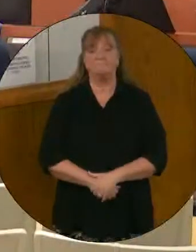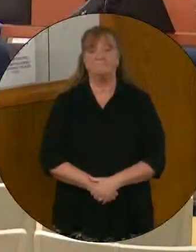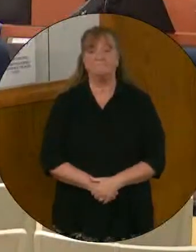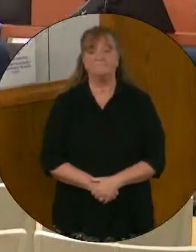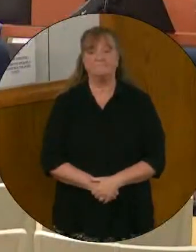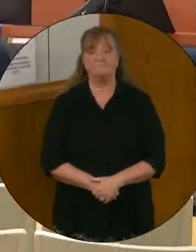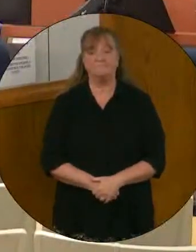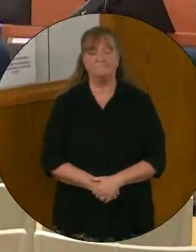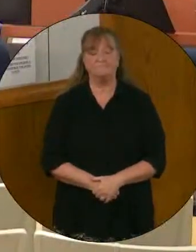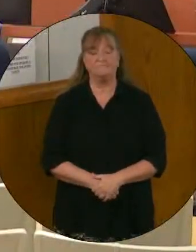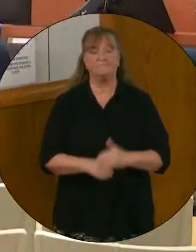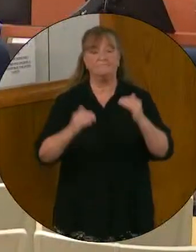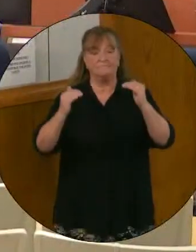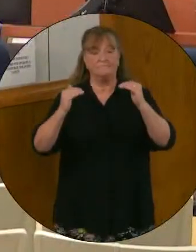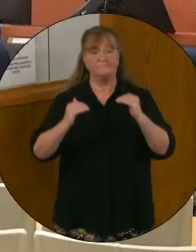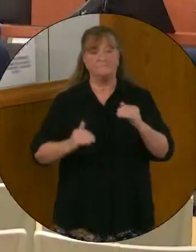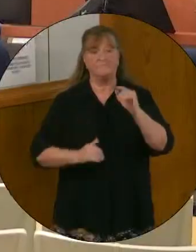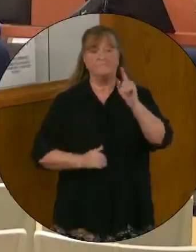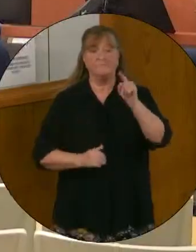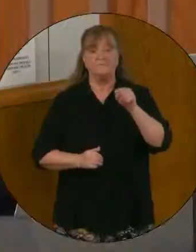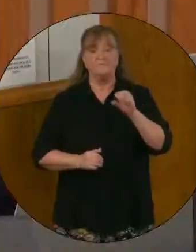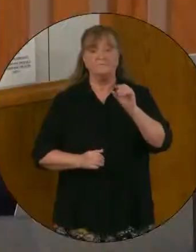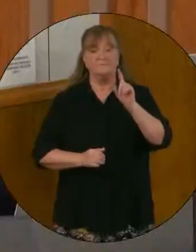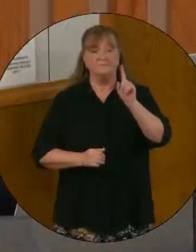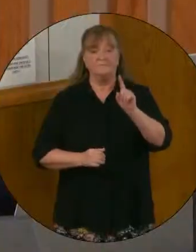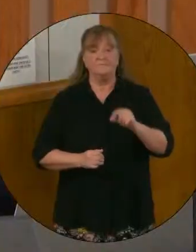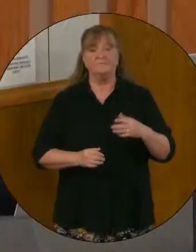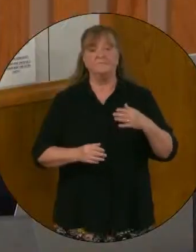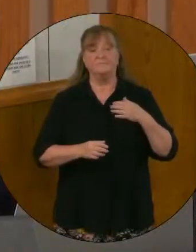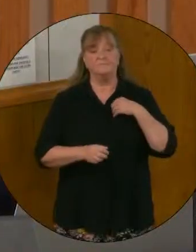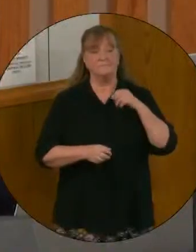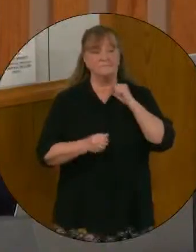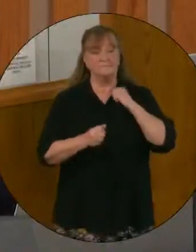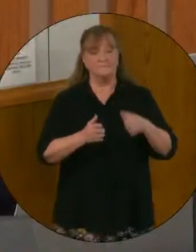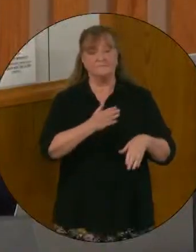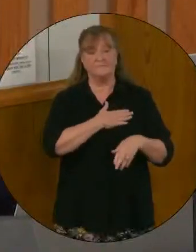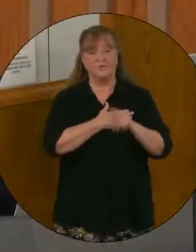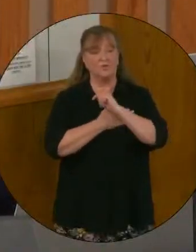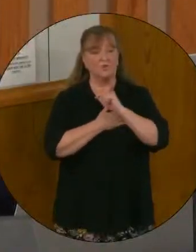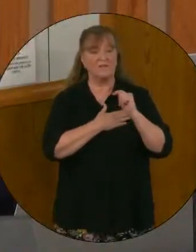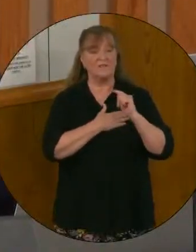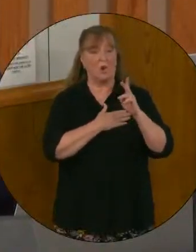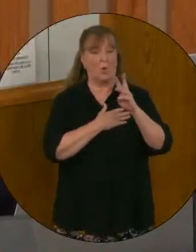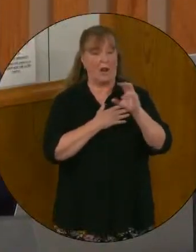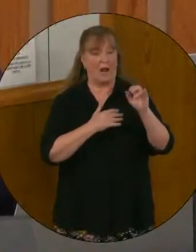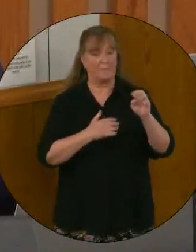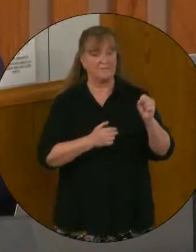We're going to move on to item 1.01, the Pledge of Allegiance, led by Trustee Williams. Trustee Williams?